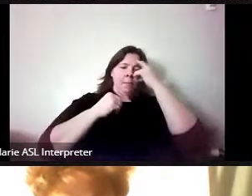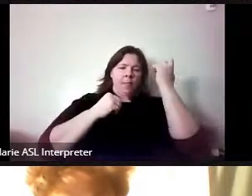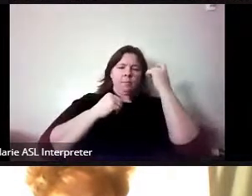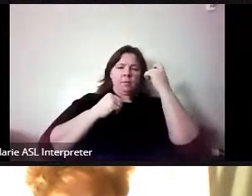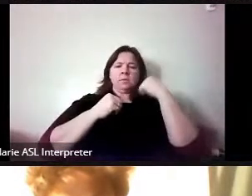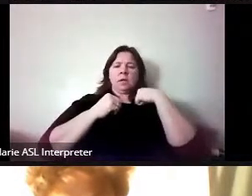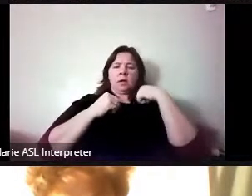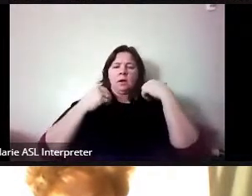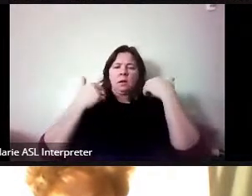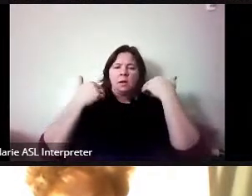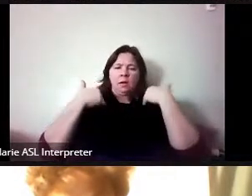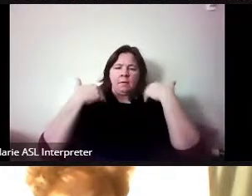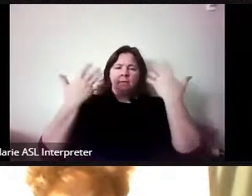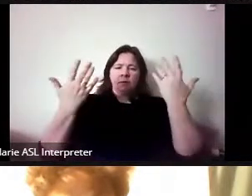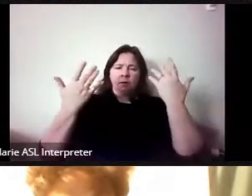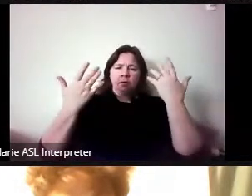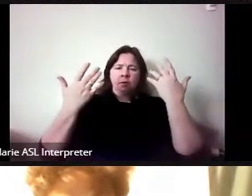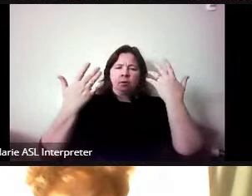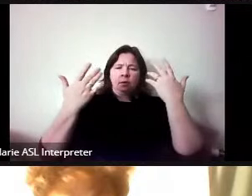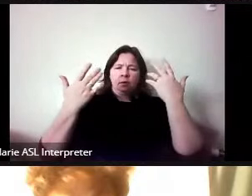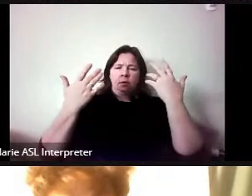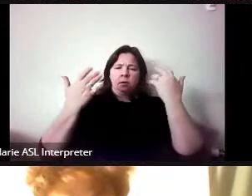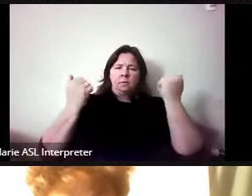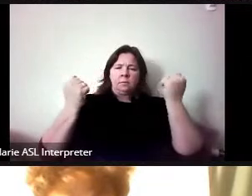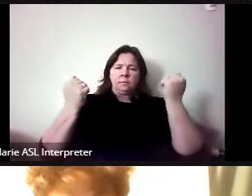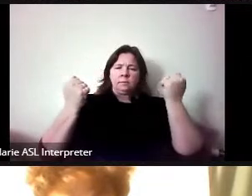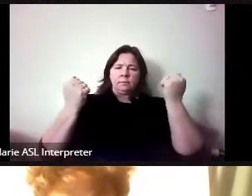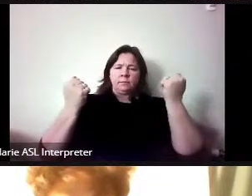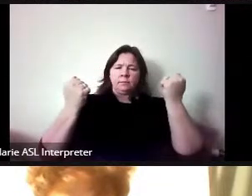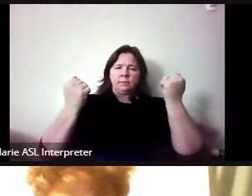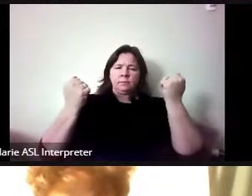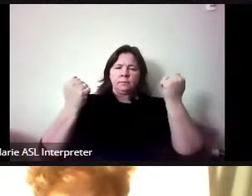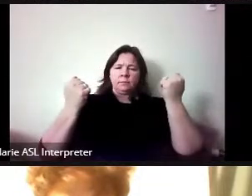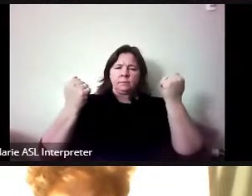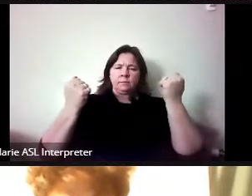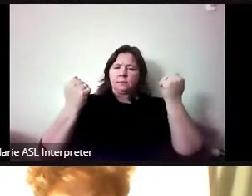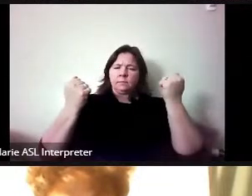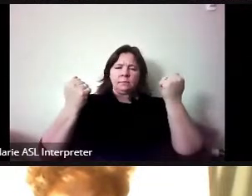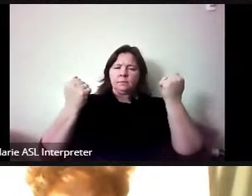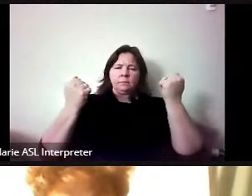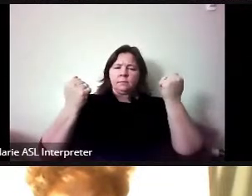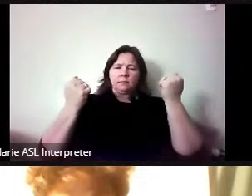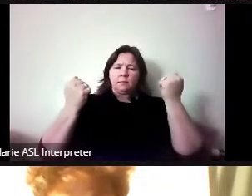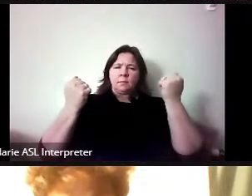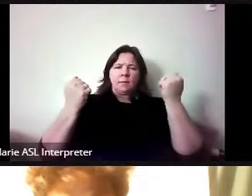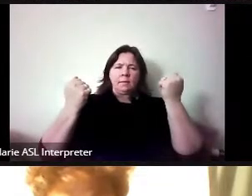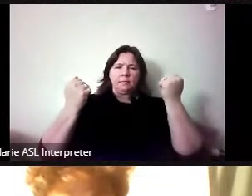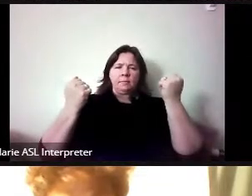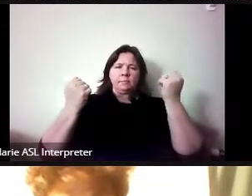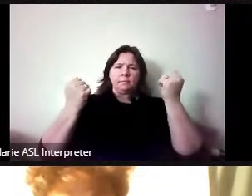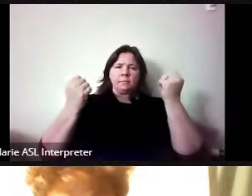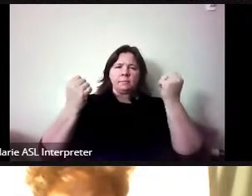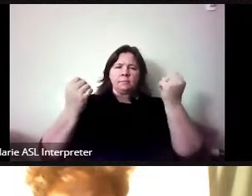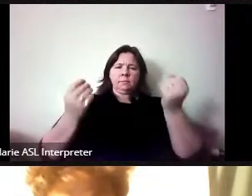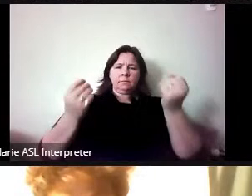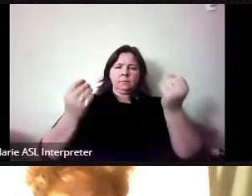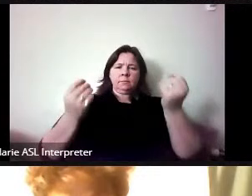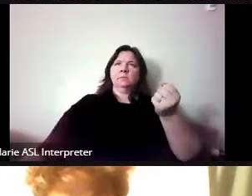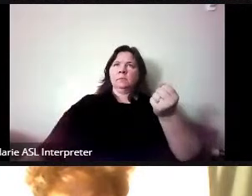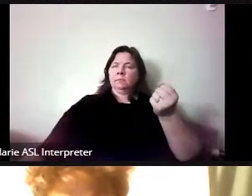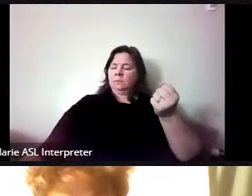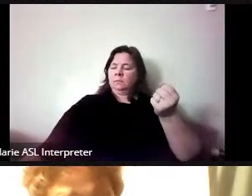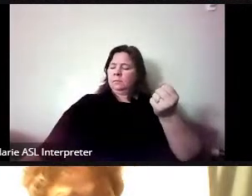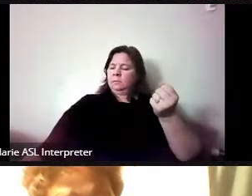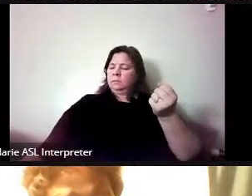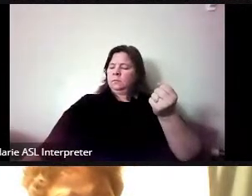sure. Sorry, Alexander. Carry on. Because I has tried it,